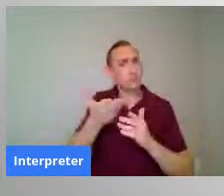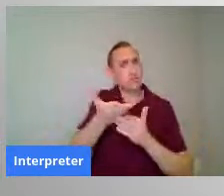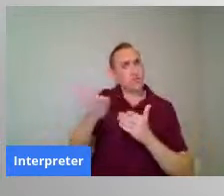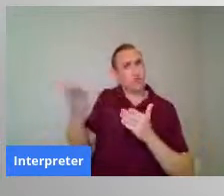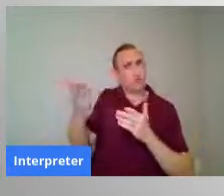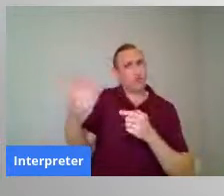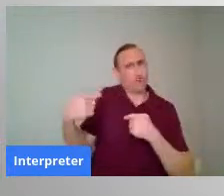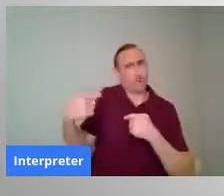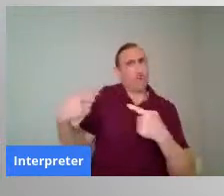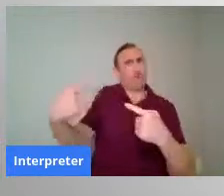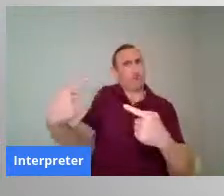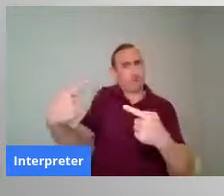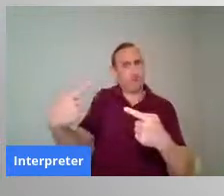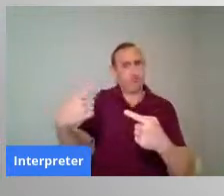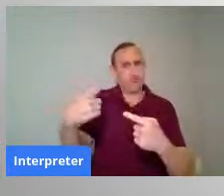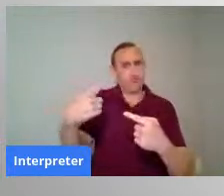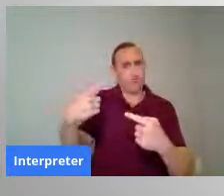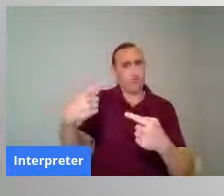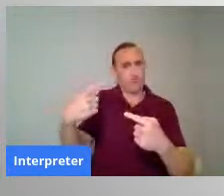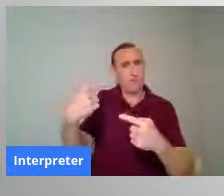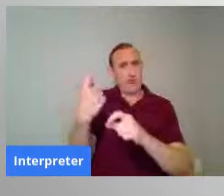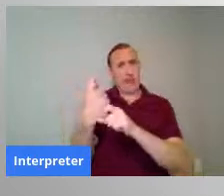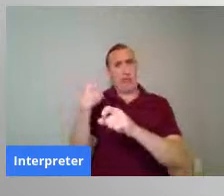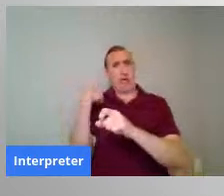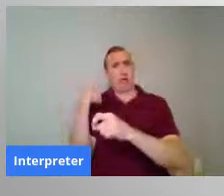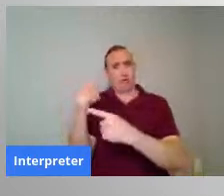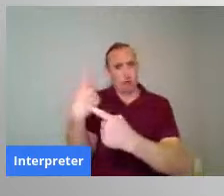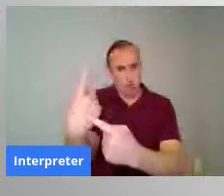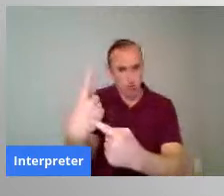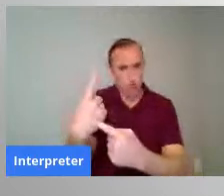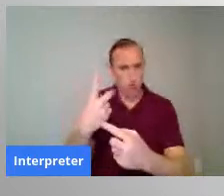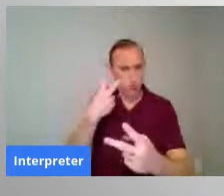budget season last year,